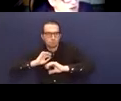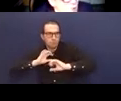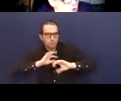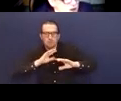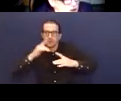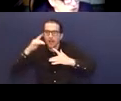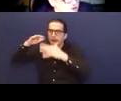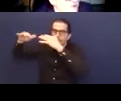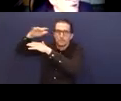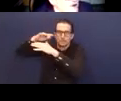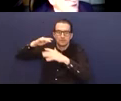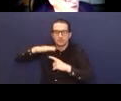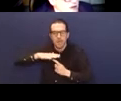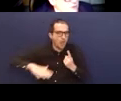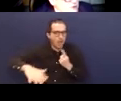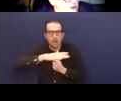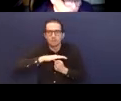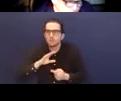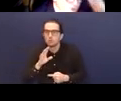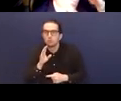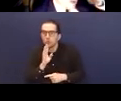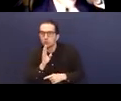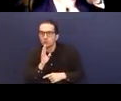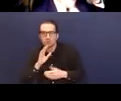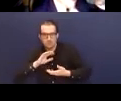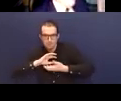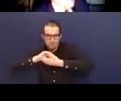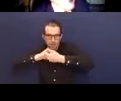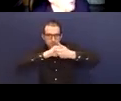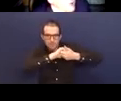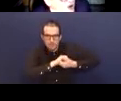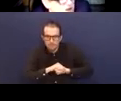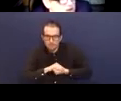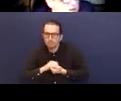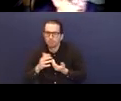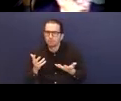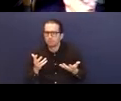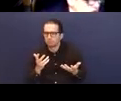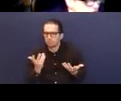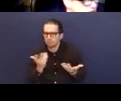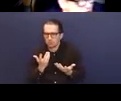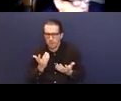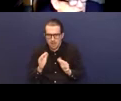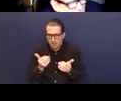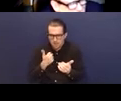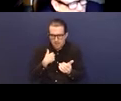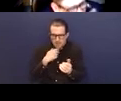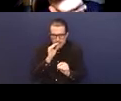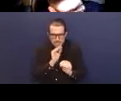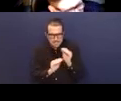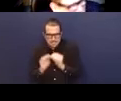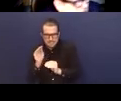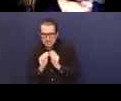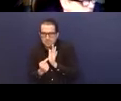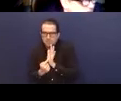is an all-inclusive sustainable development goals? And you might say, well, we haven't got very long, we've got 9 years. I think that's true, but I would put